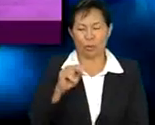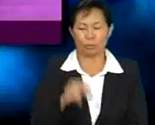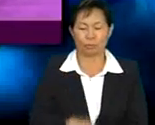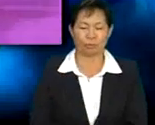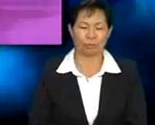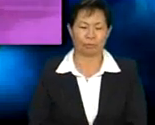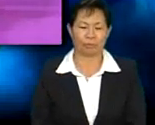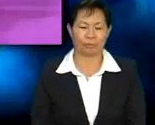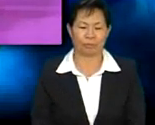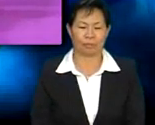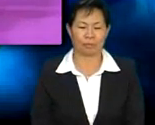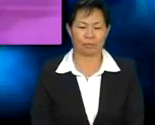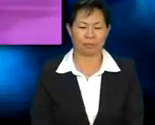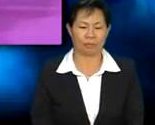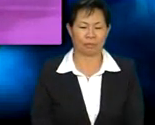No.